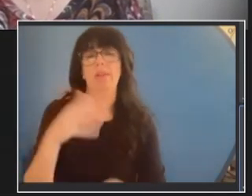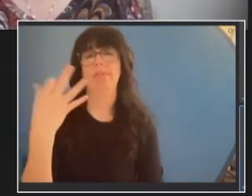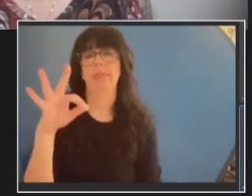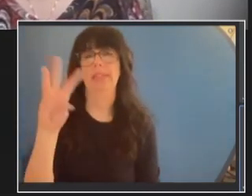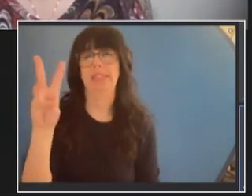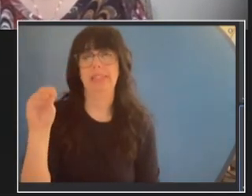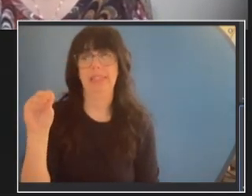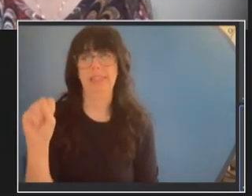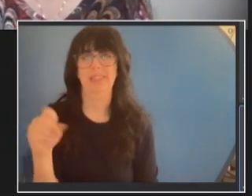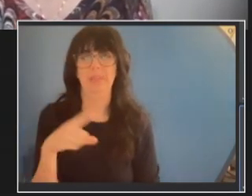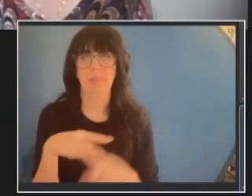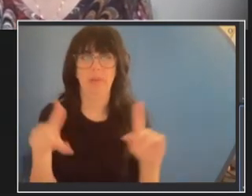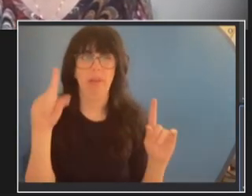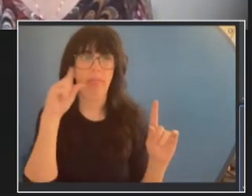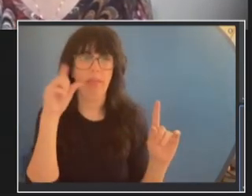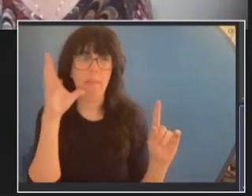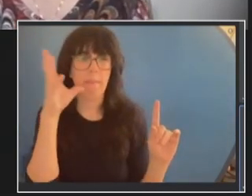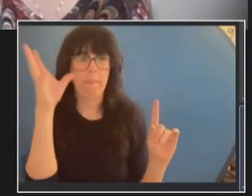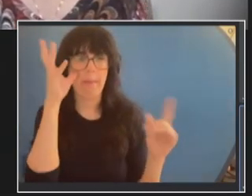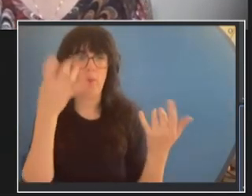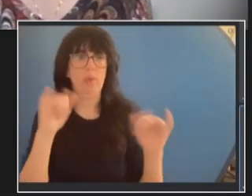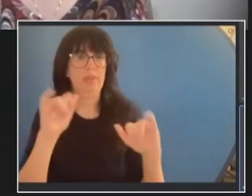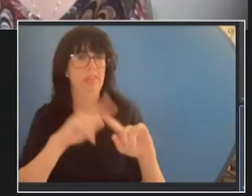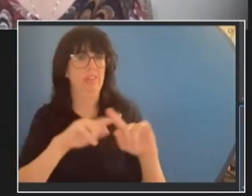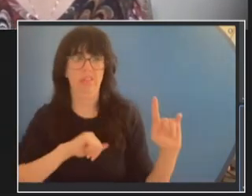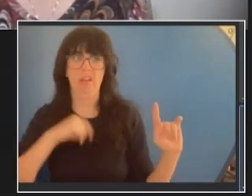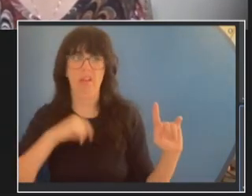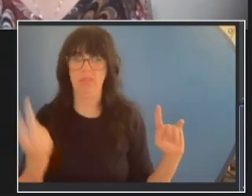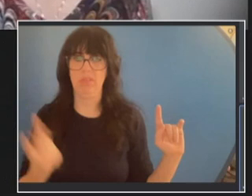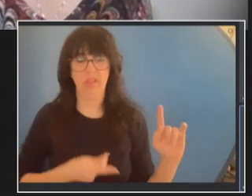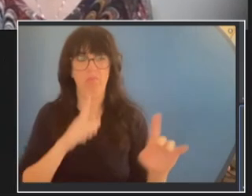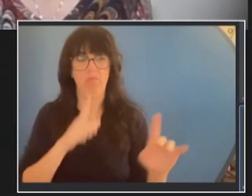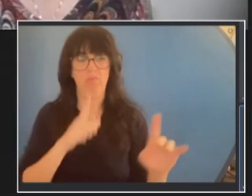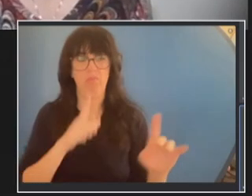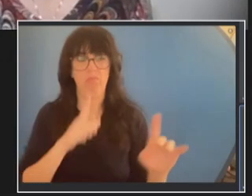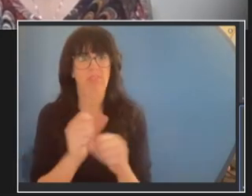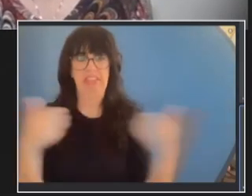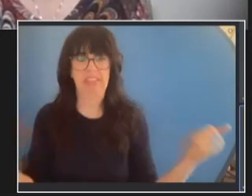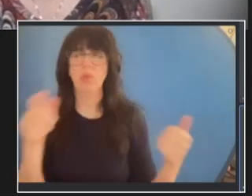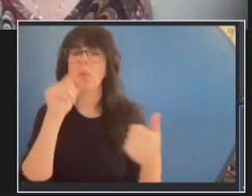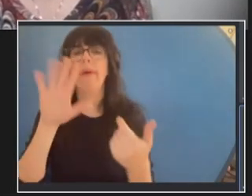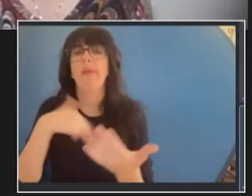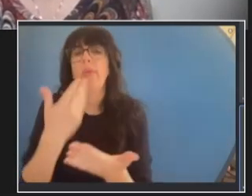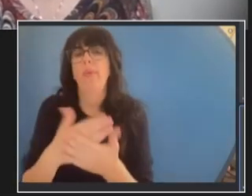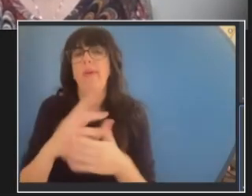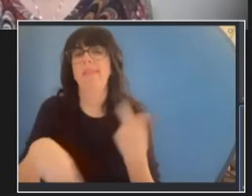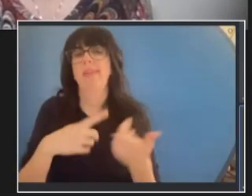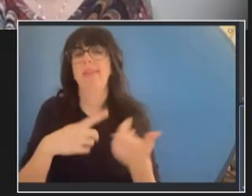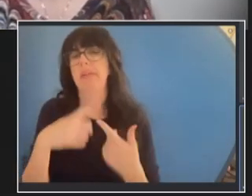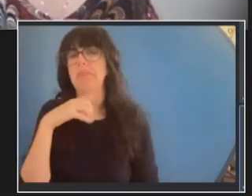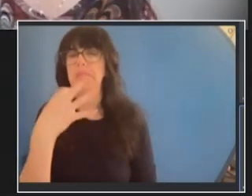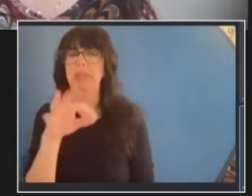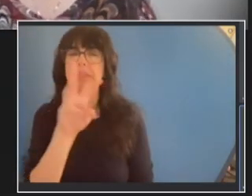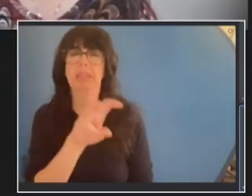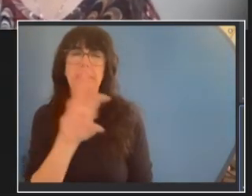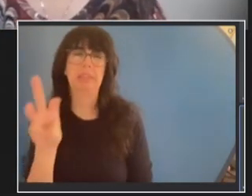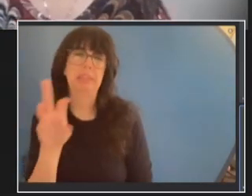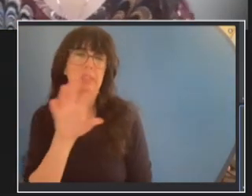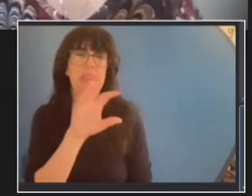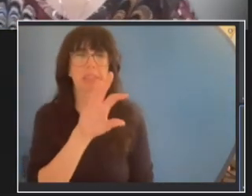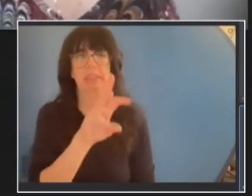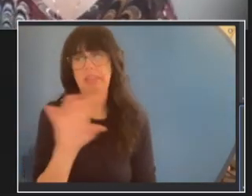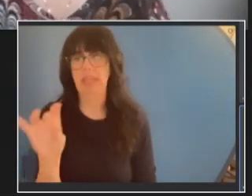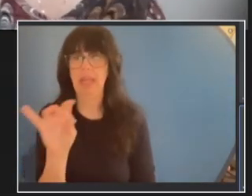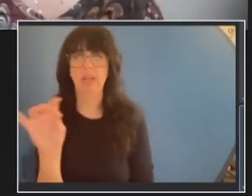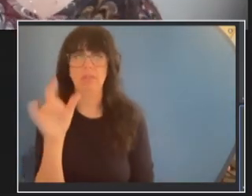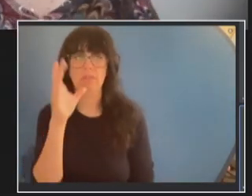my parents were still upset that it had been segregated, so I didn't get there until about 1966 or 68. So my parents were still holding the